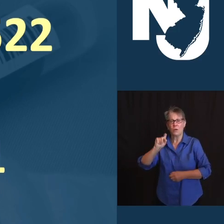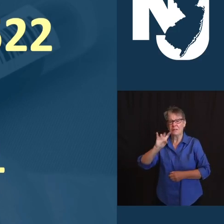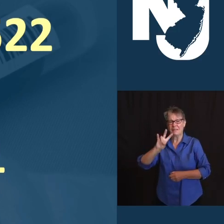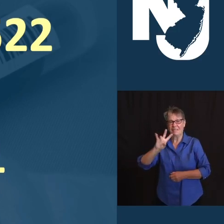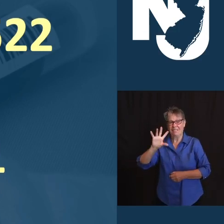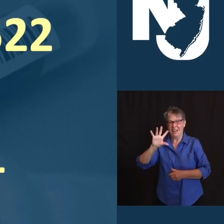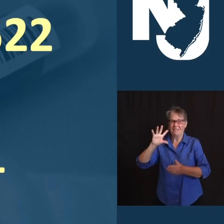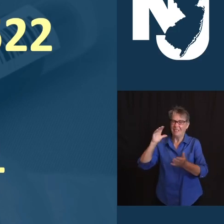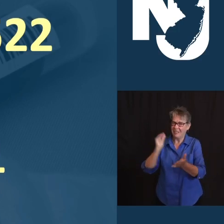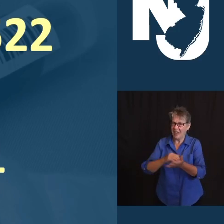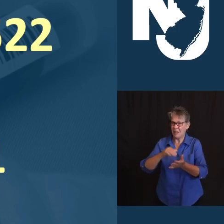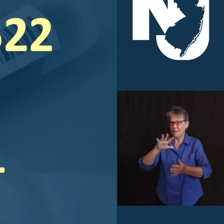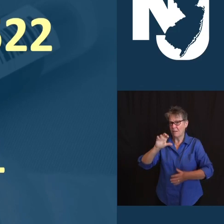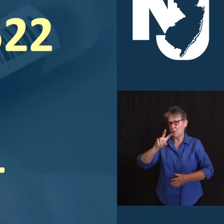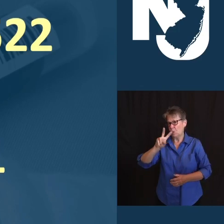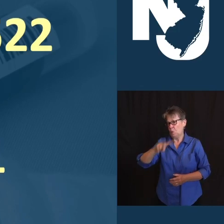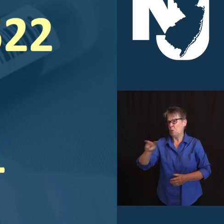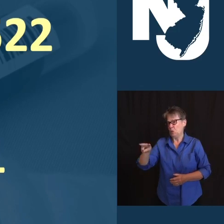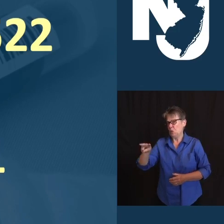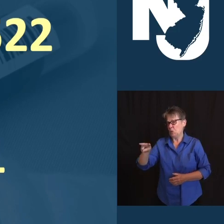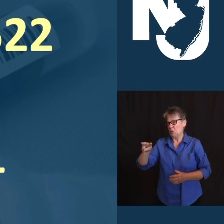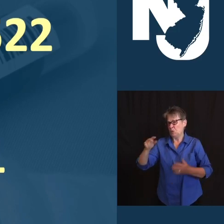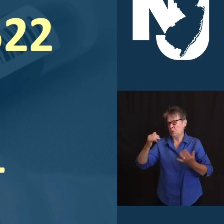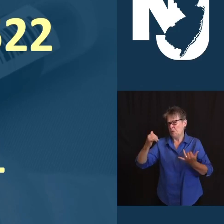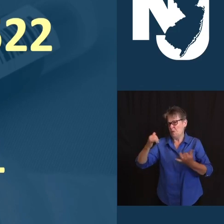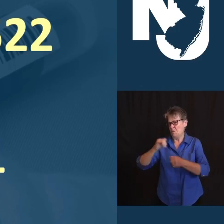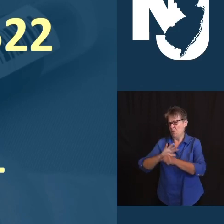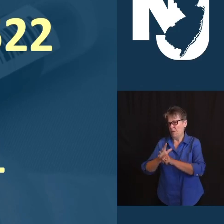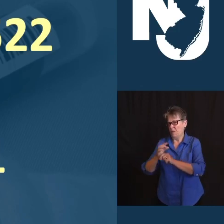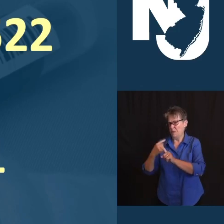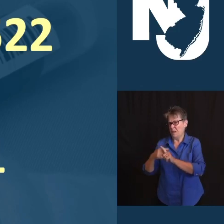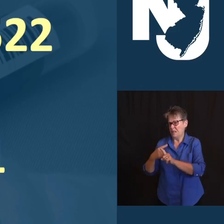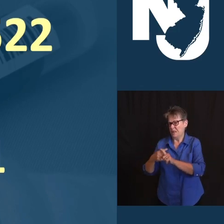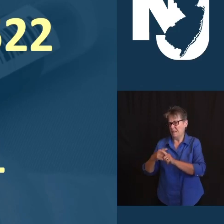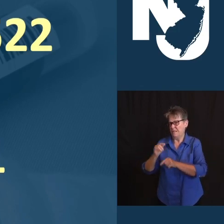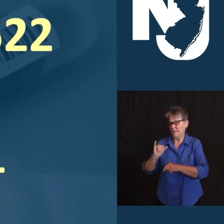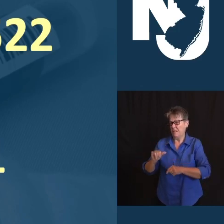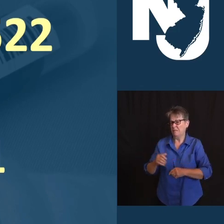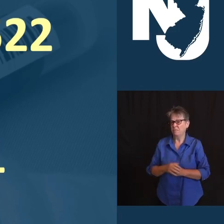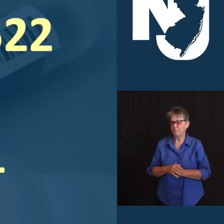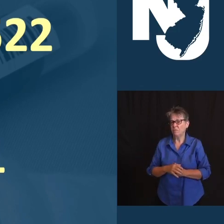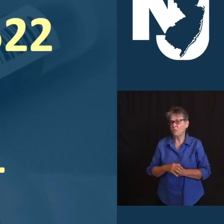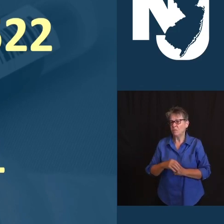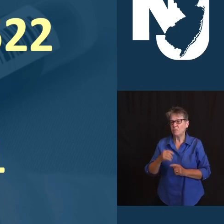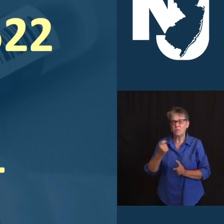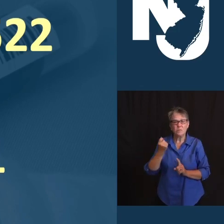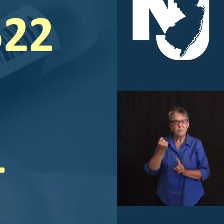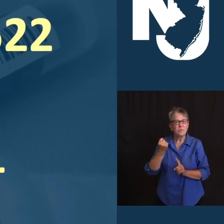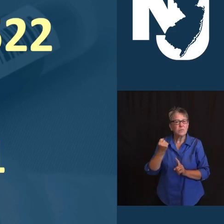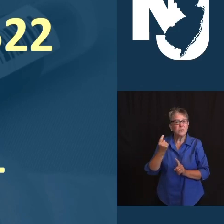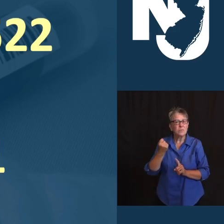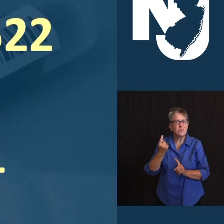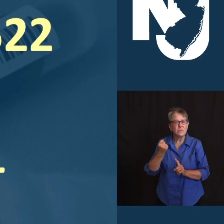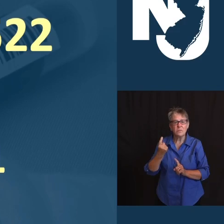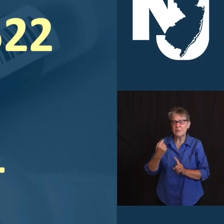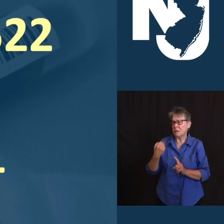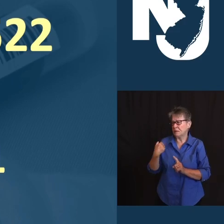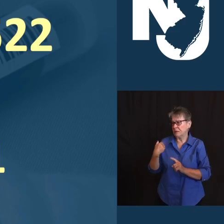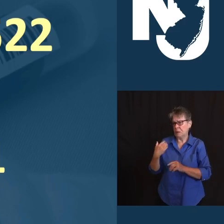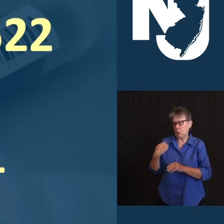175,522. As we were not with you over the weekend, Judy, the past couple of days were higher than that, 438 on